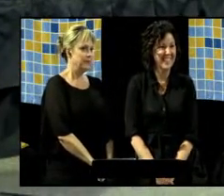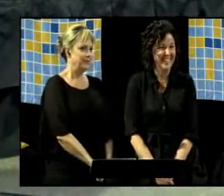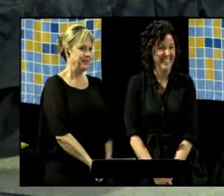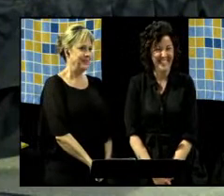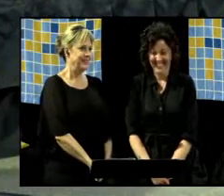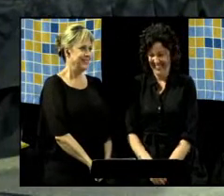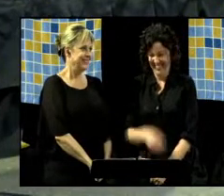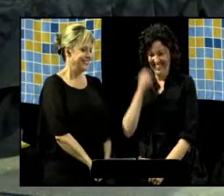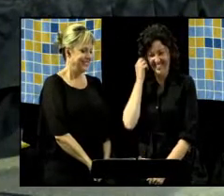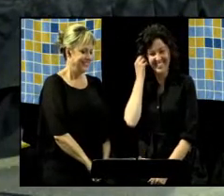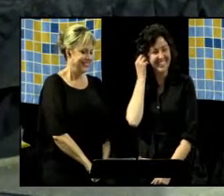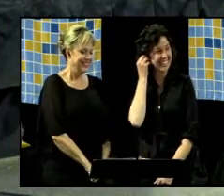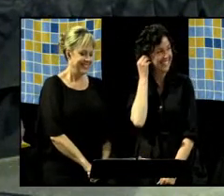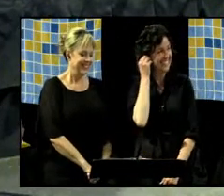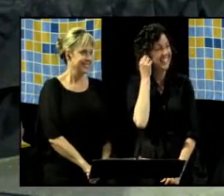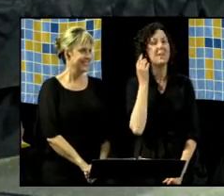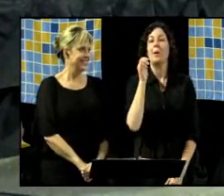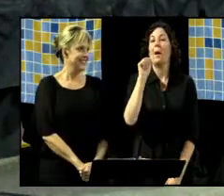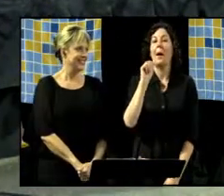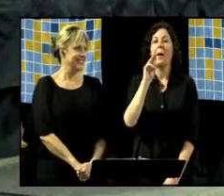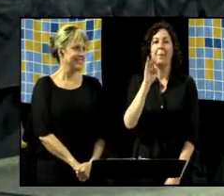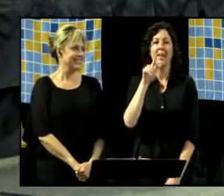Amelia Frances Sprawls,